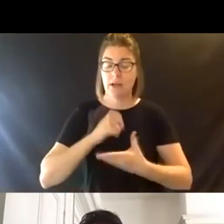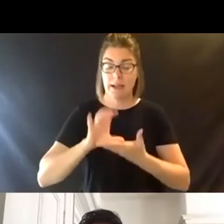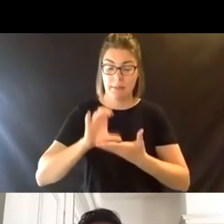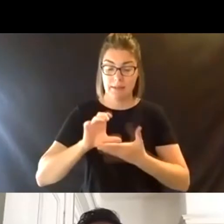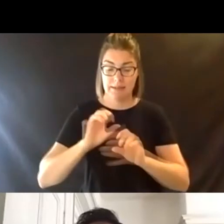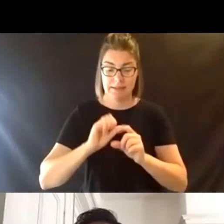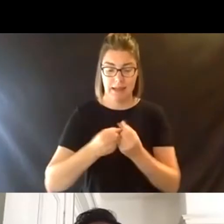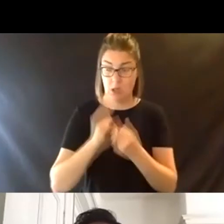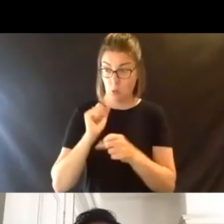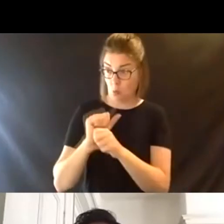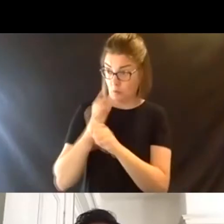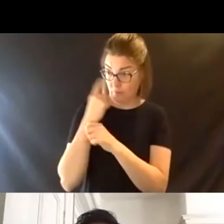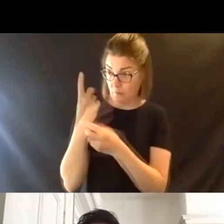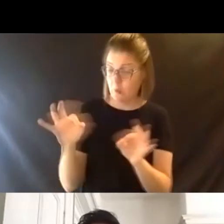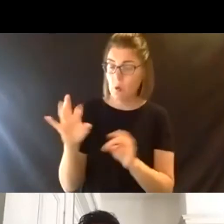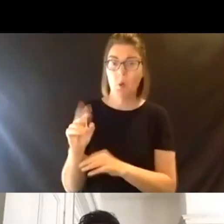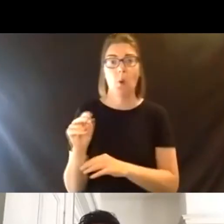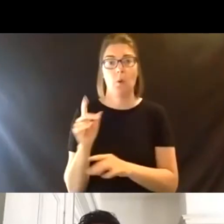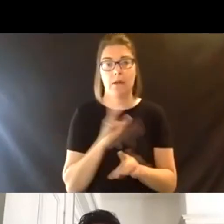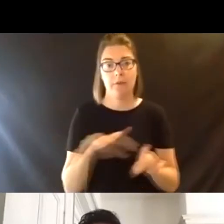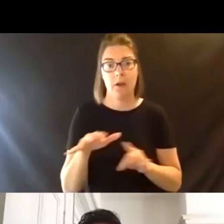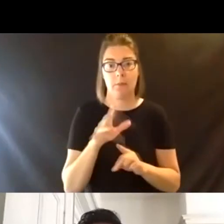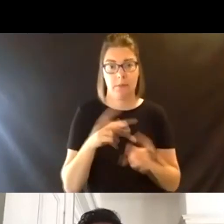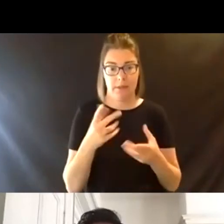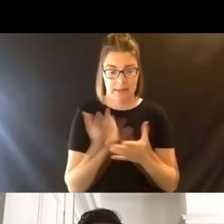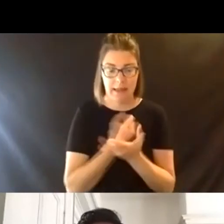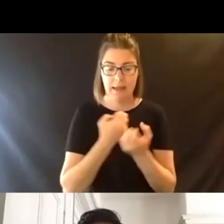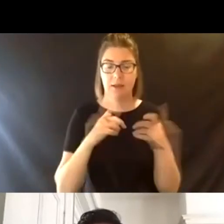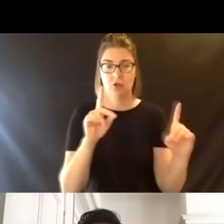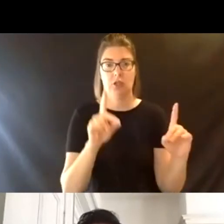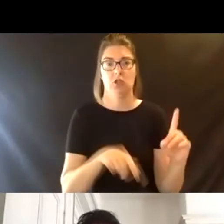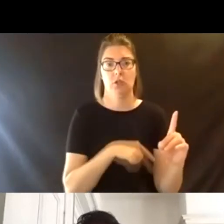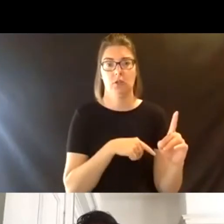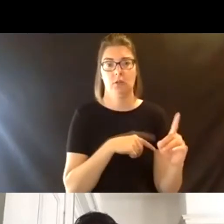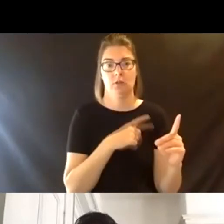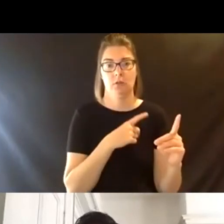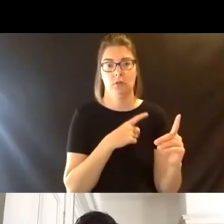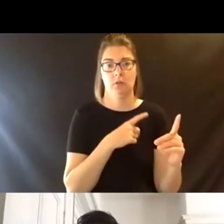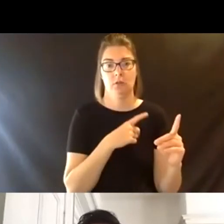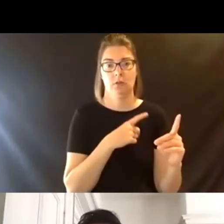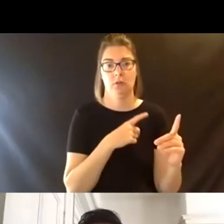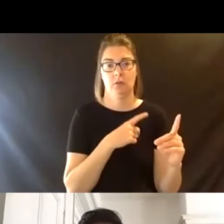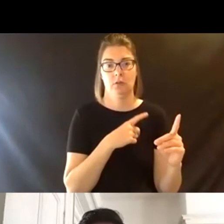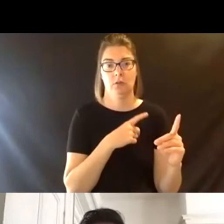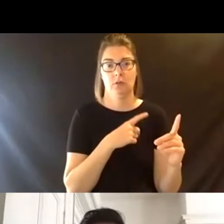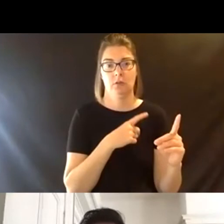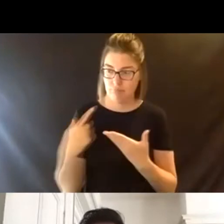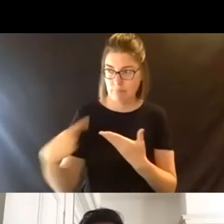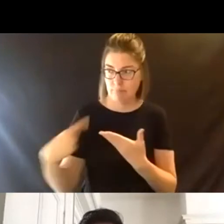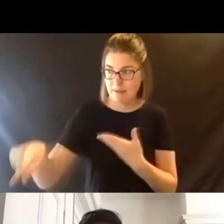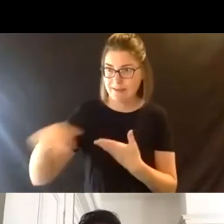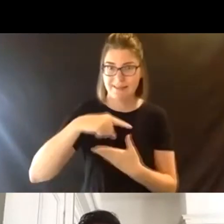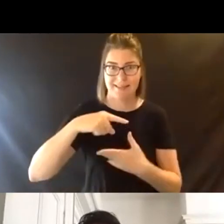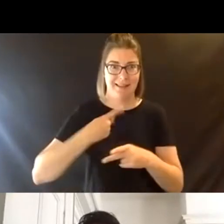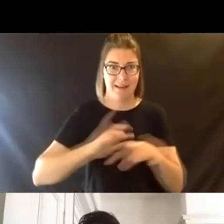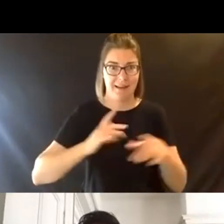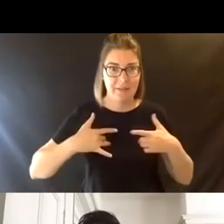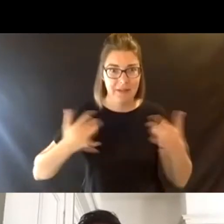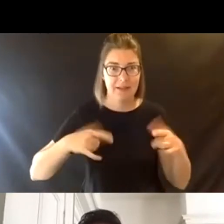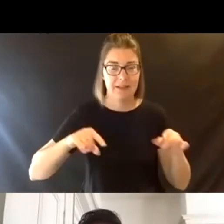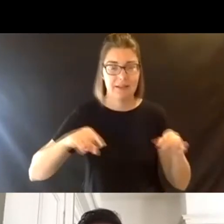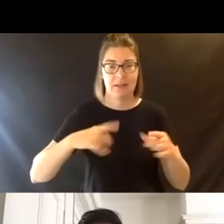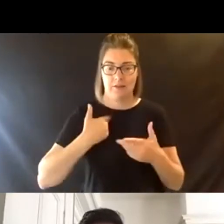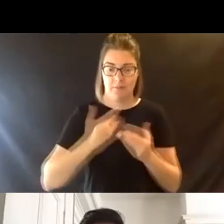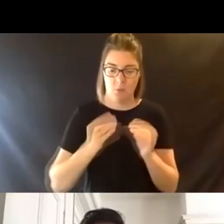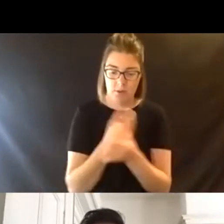be able to create spaces where people can get the education that they need in order to facilitate conversations like this, where we can create safer